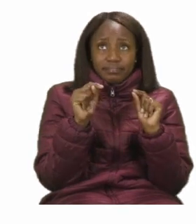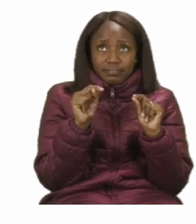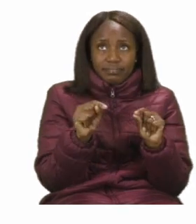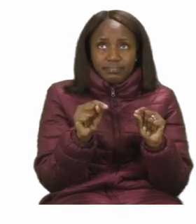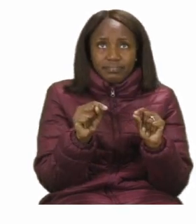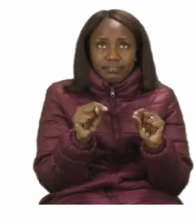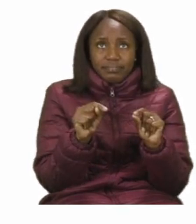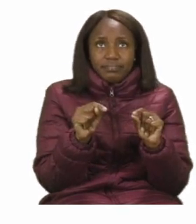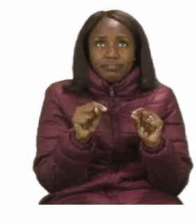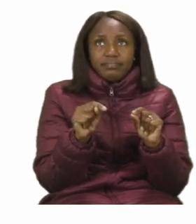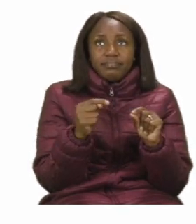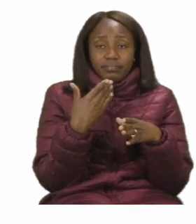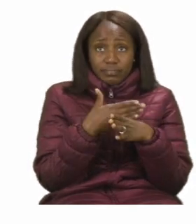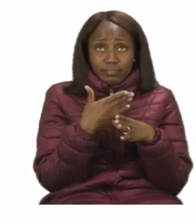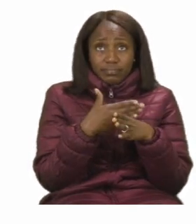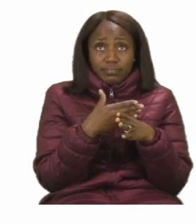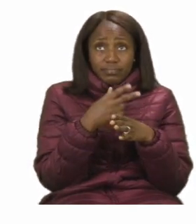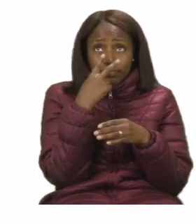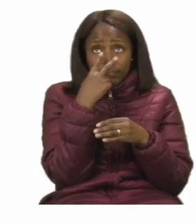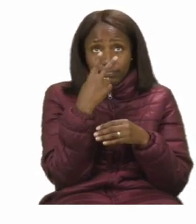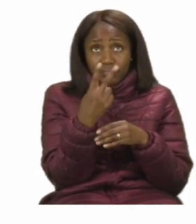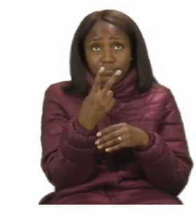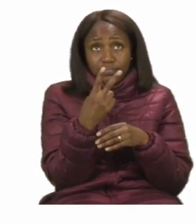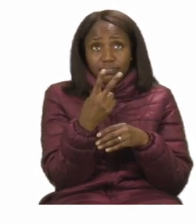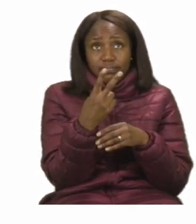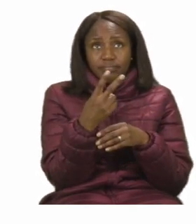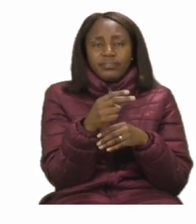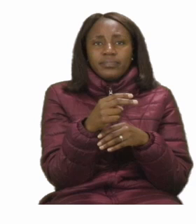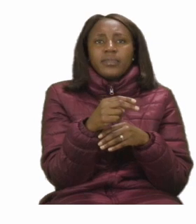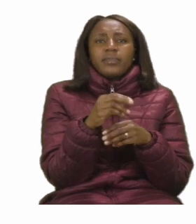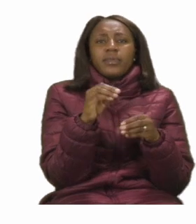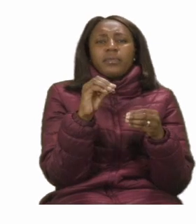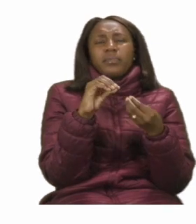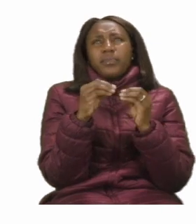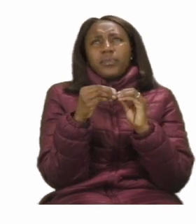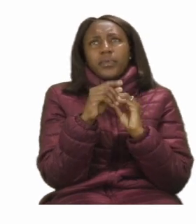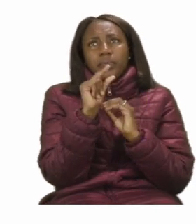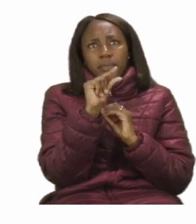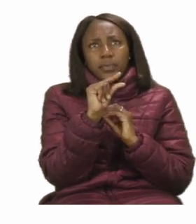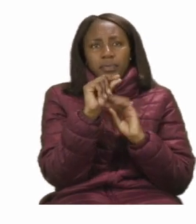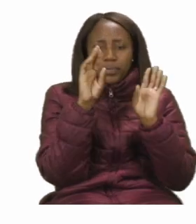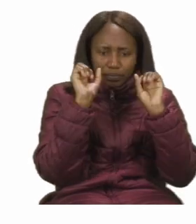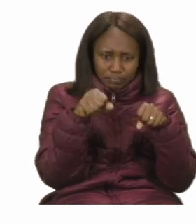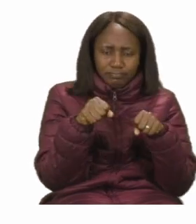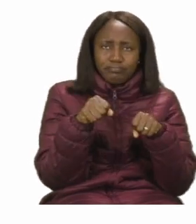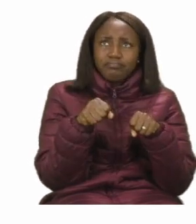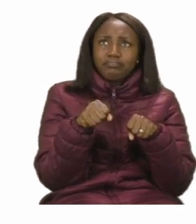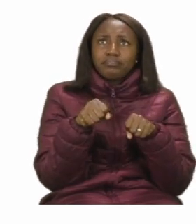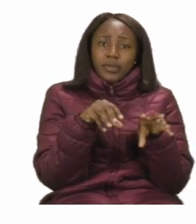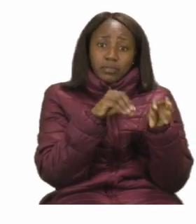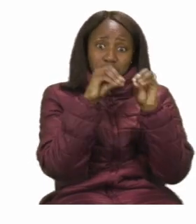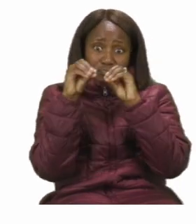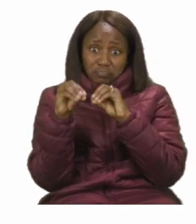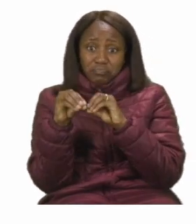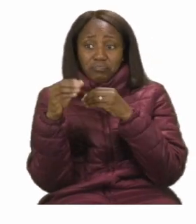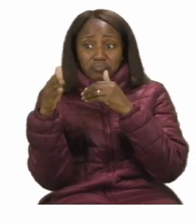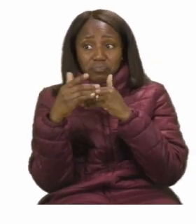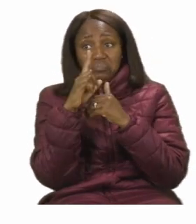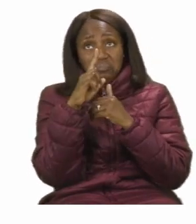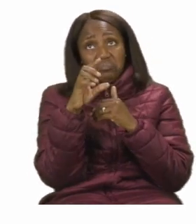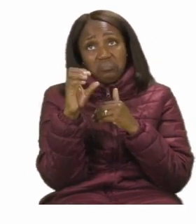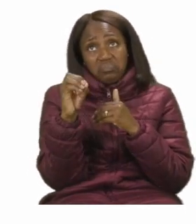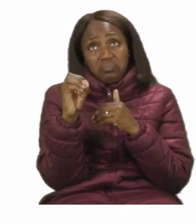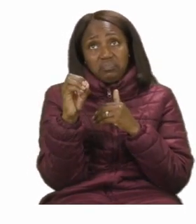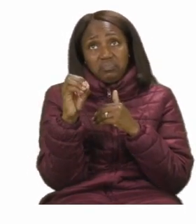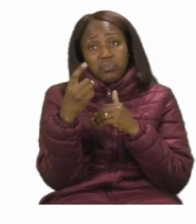the activity, you see you have a few numbers there that you have to round off to the nearest 10. I